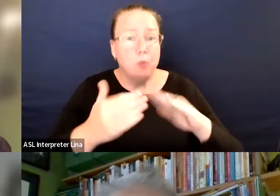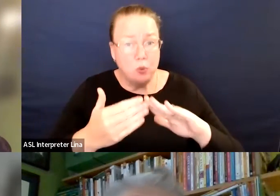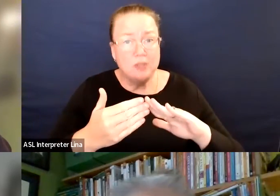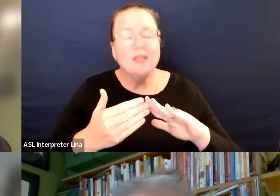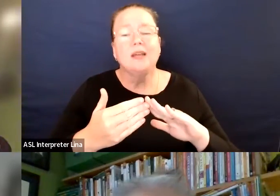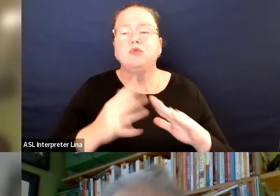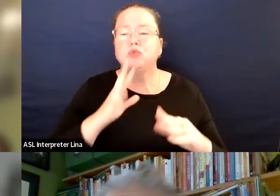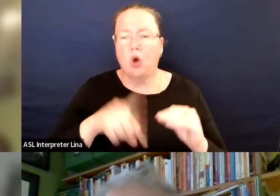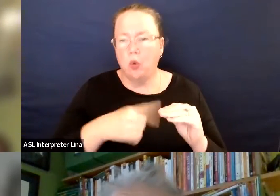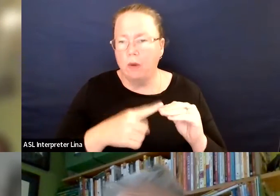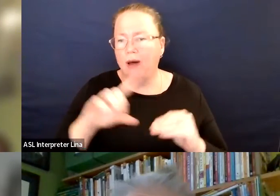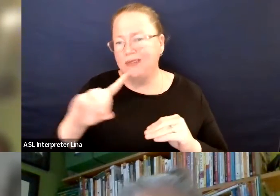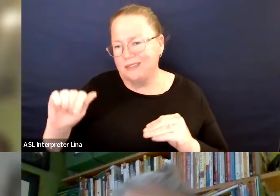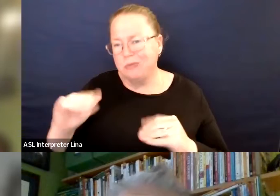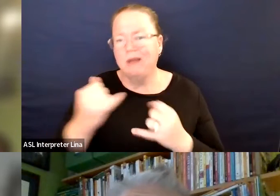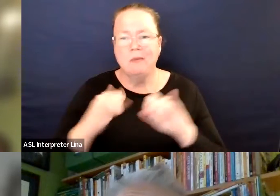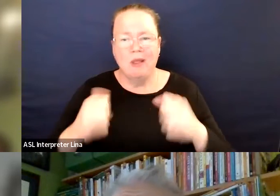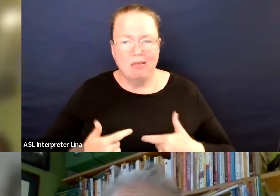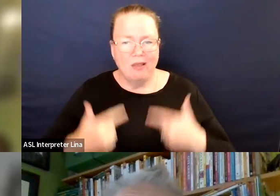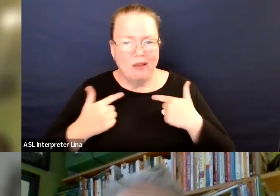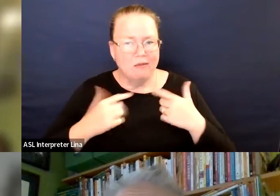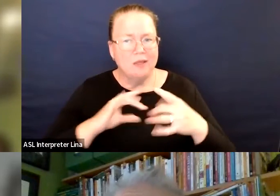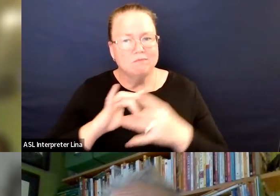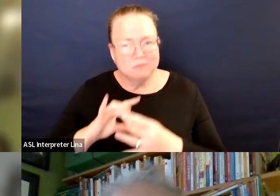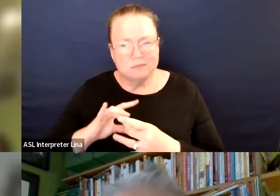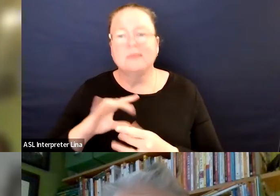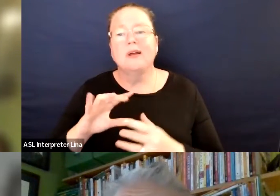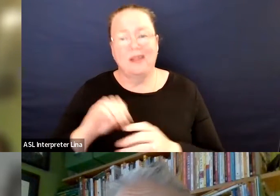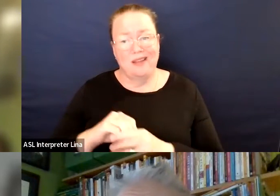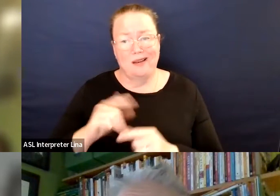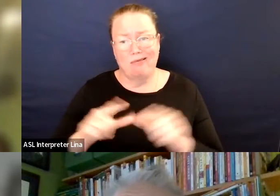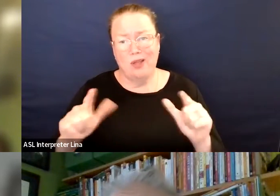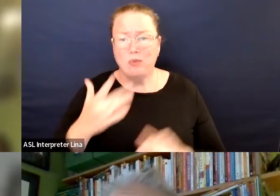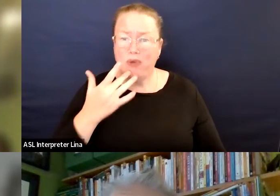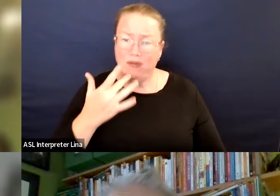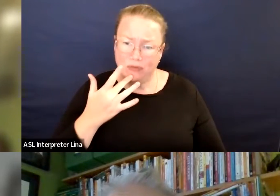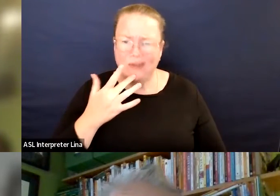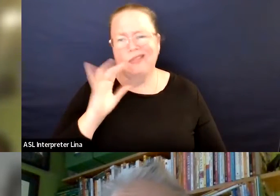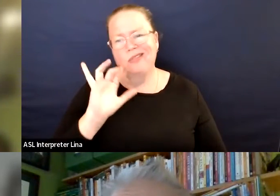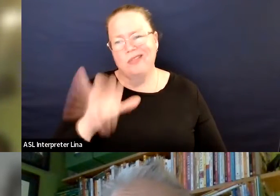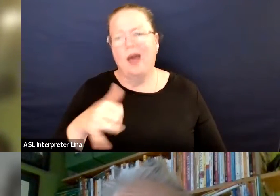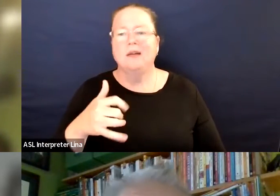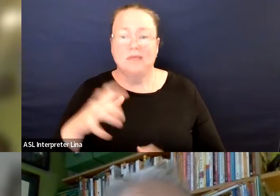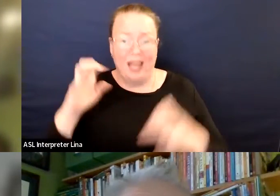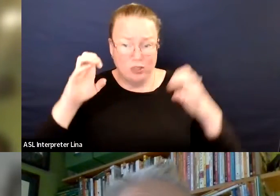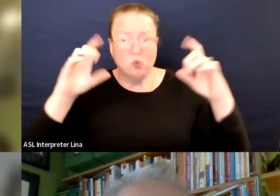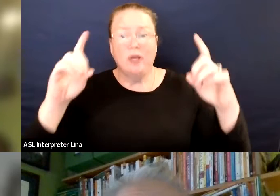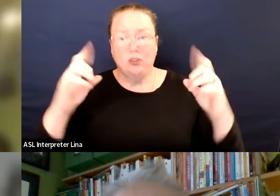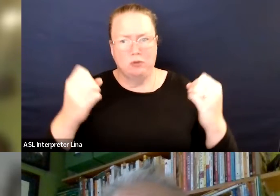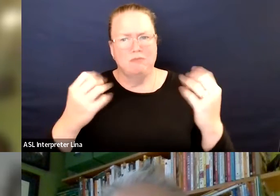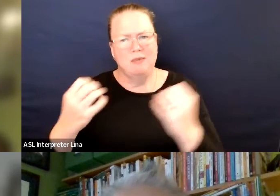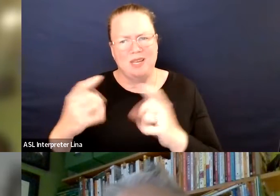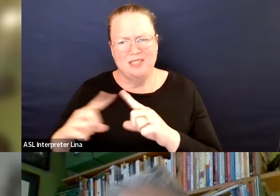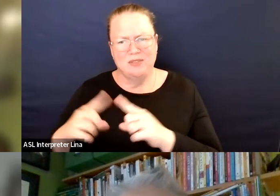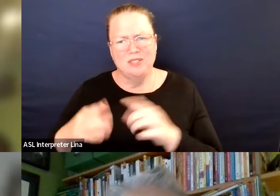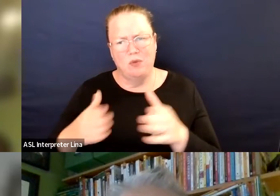talk about disability and independent living in our language preferences and those kinds of things. It's educational in many regards.